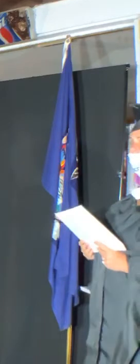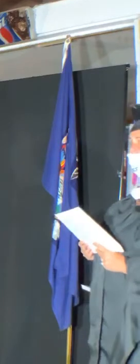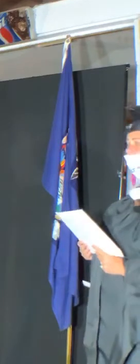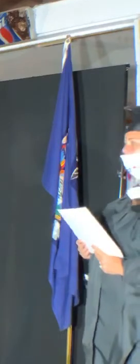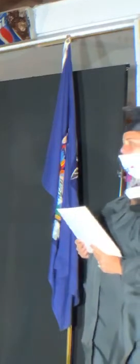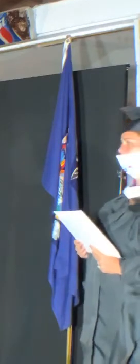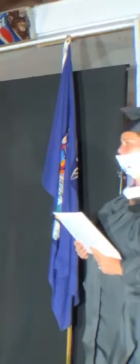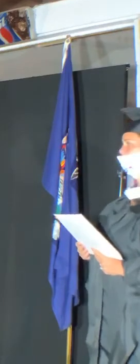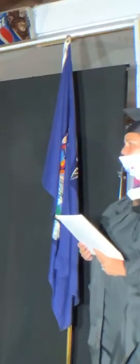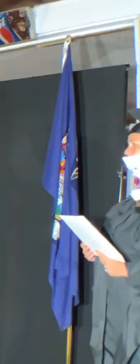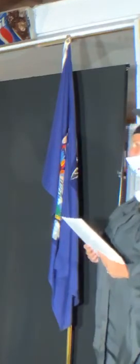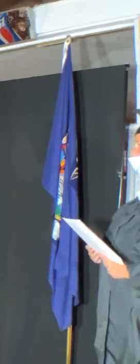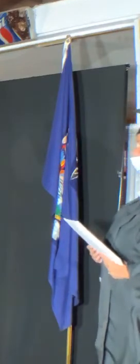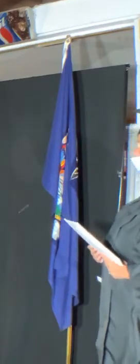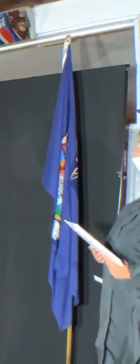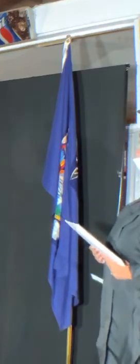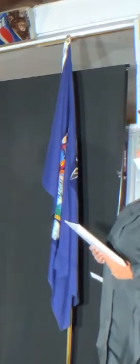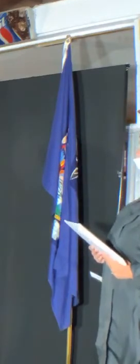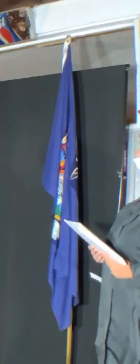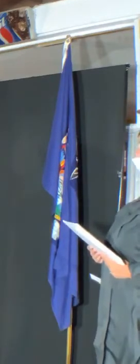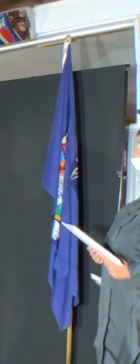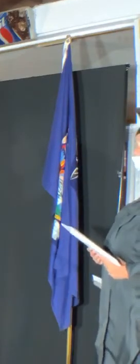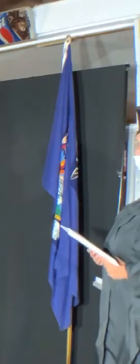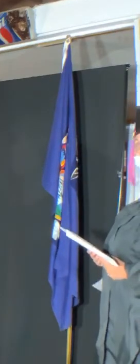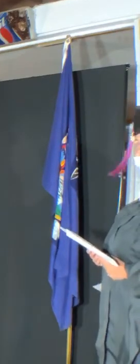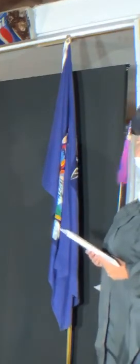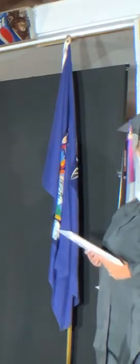Dylan Michael Stevens.